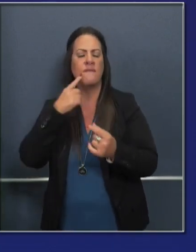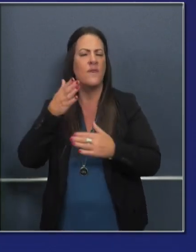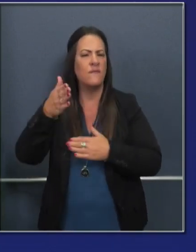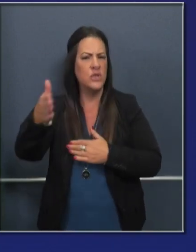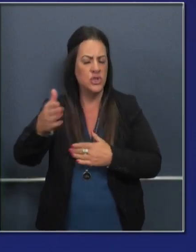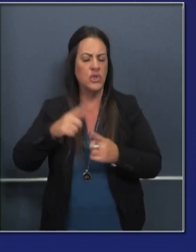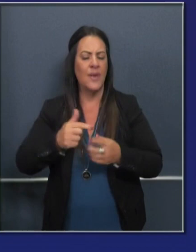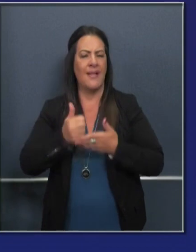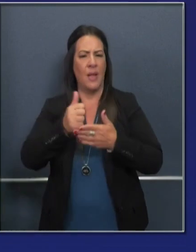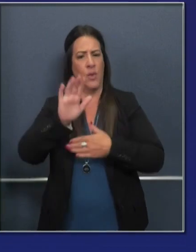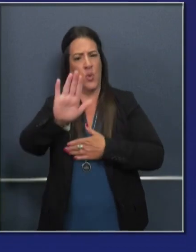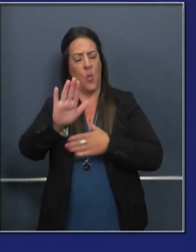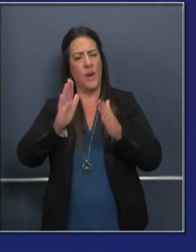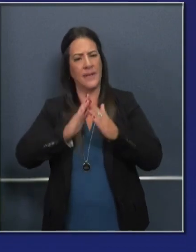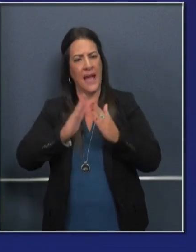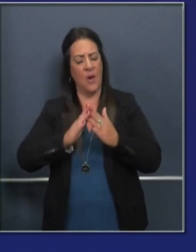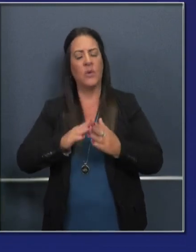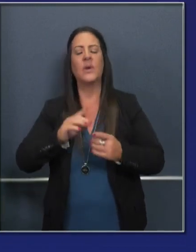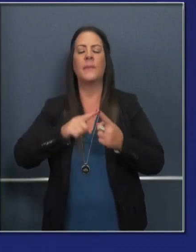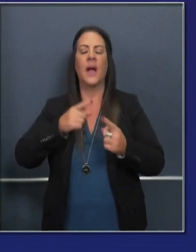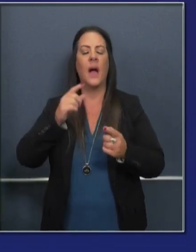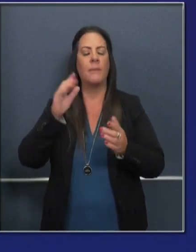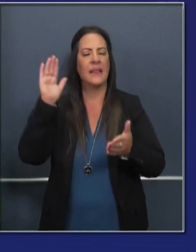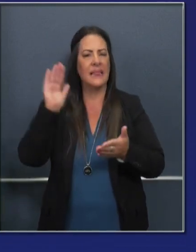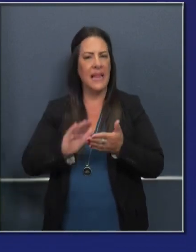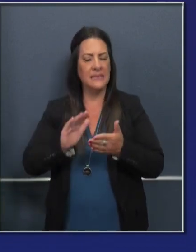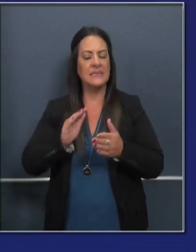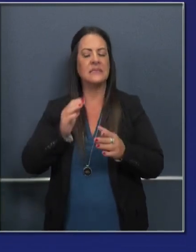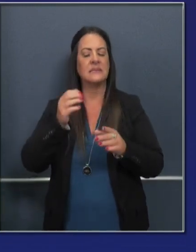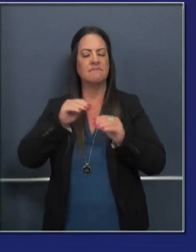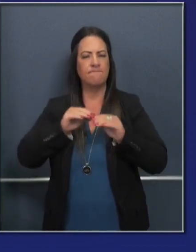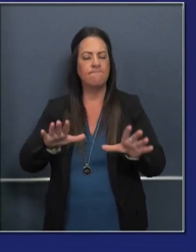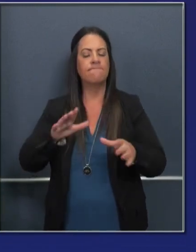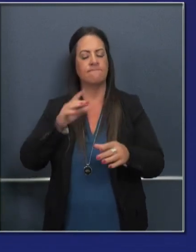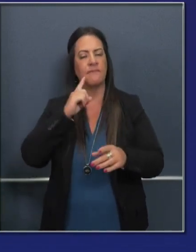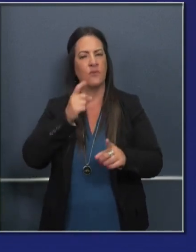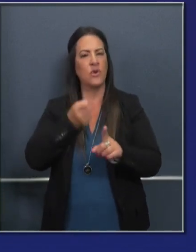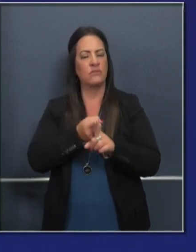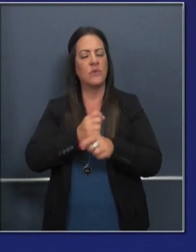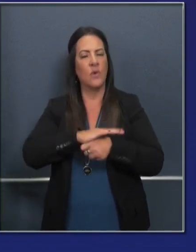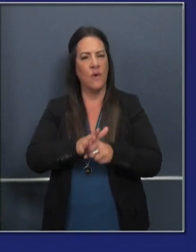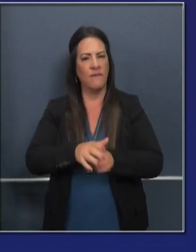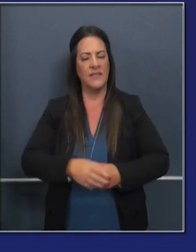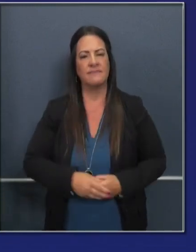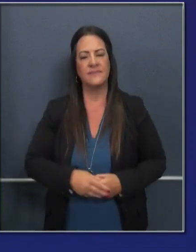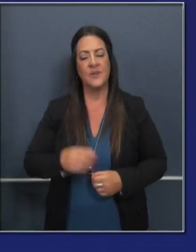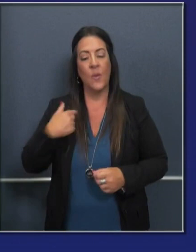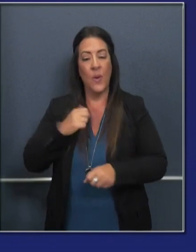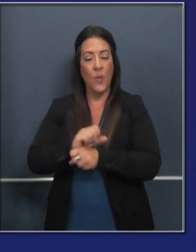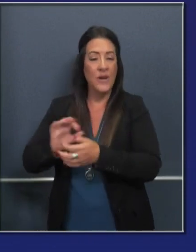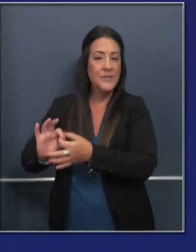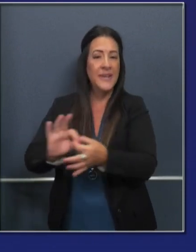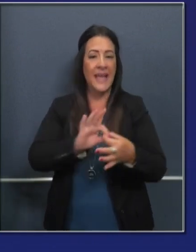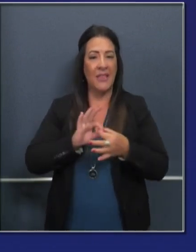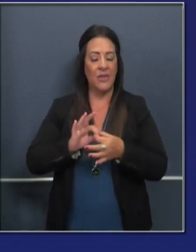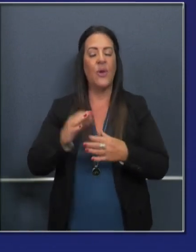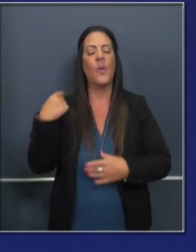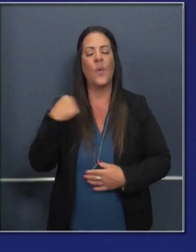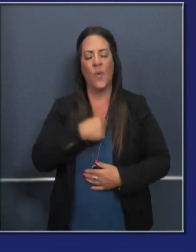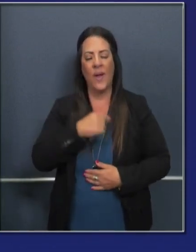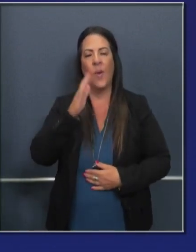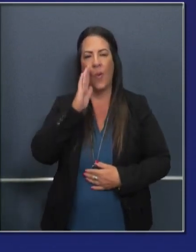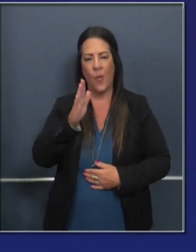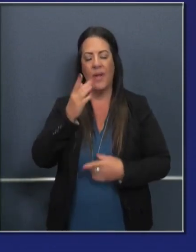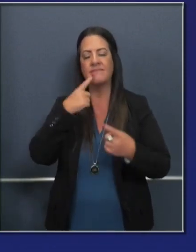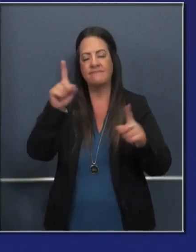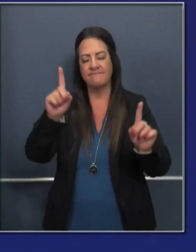risk and safe as possible in California as we continue to march forward in our fight against COVID-19. And with that, I'll turn it